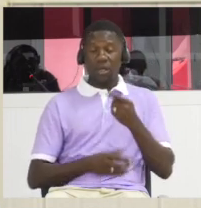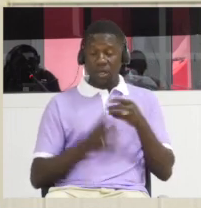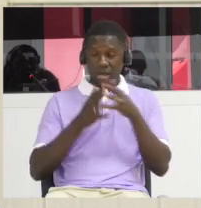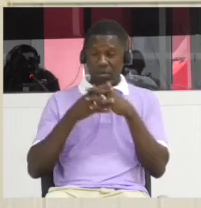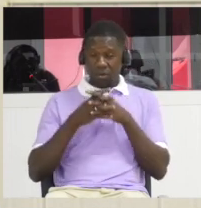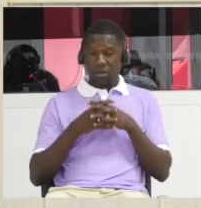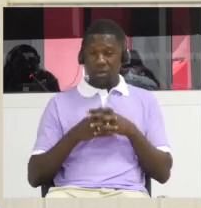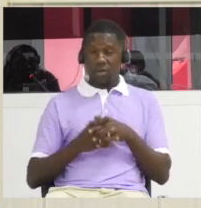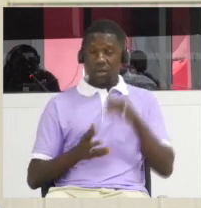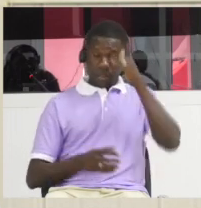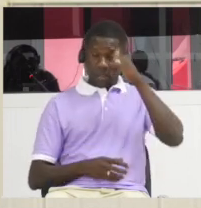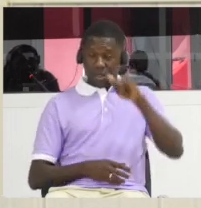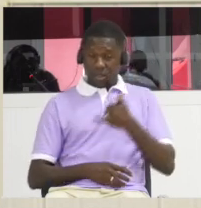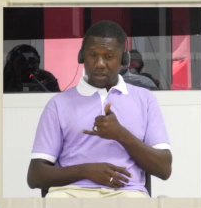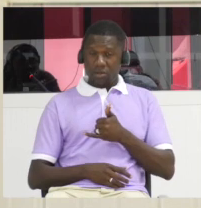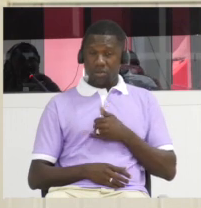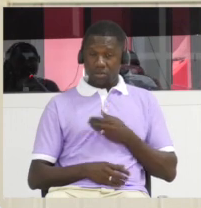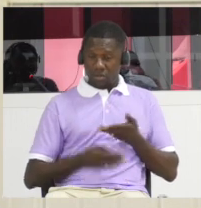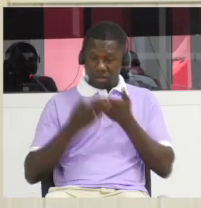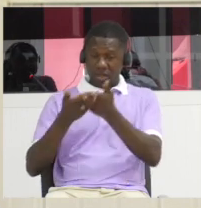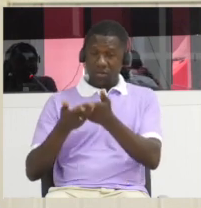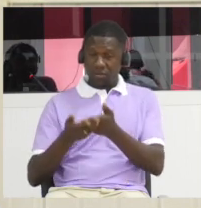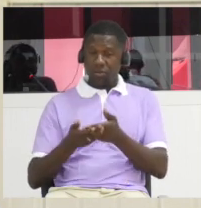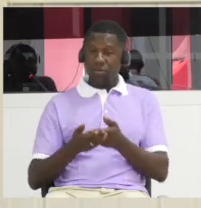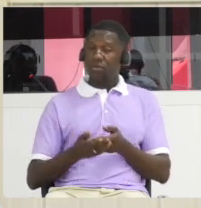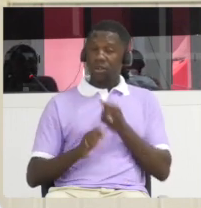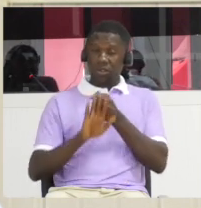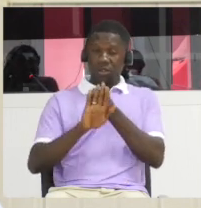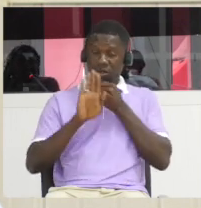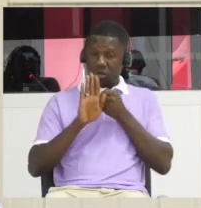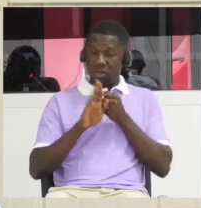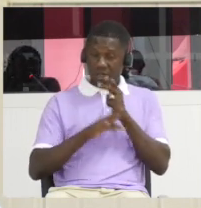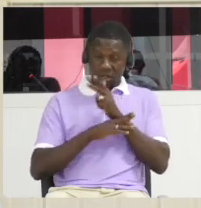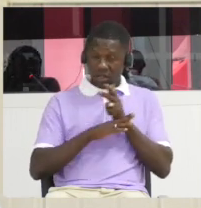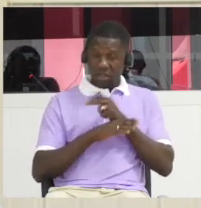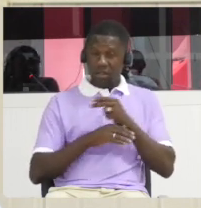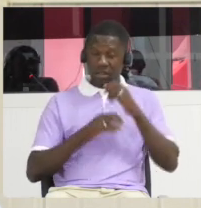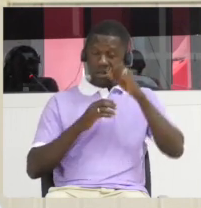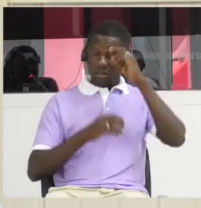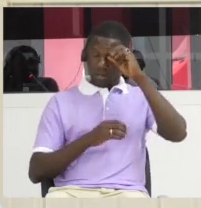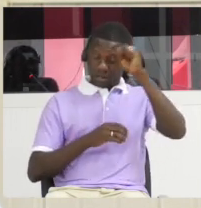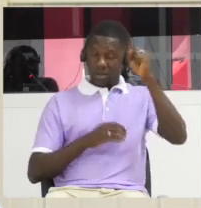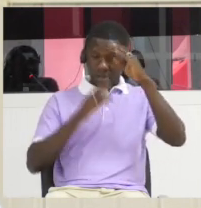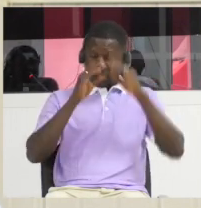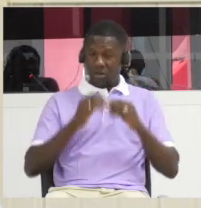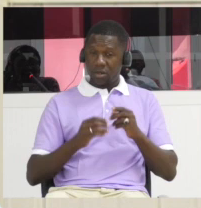agreed to provide him with security at State House rather than at the boat,